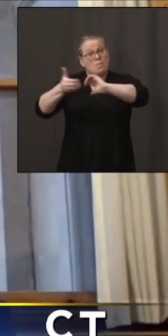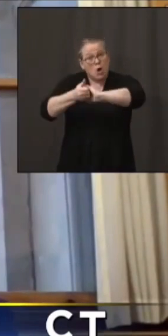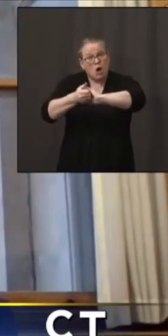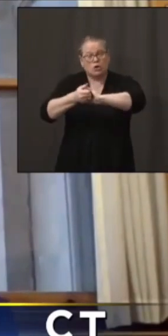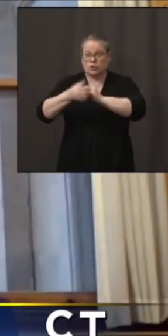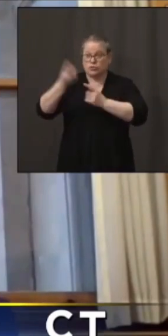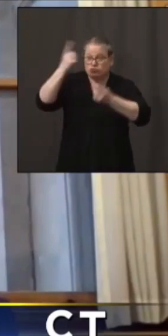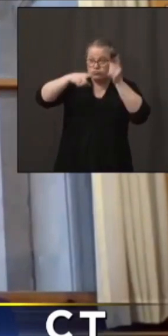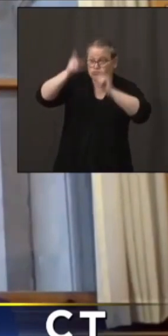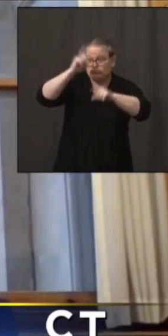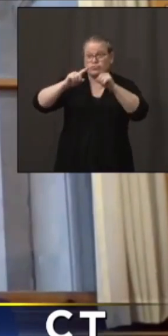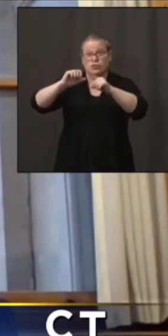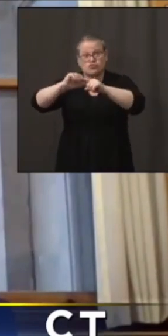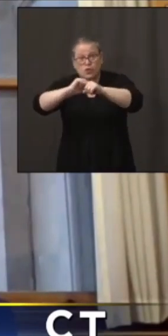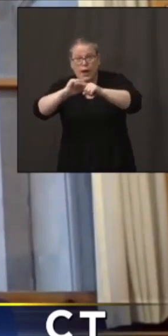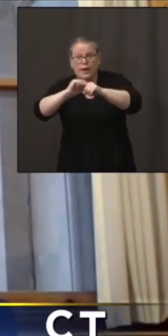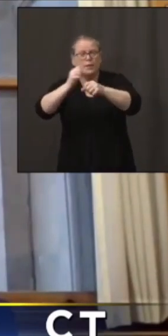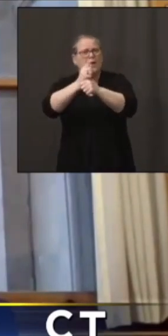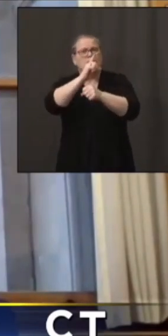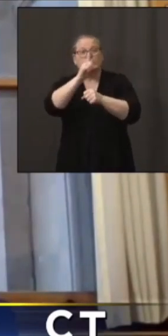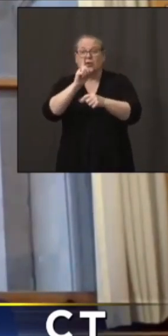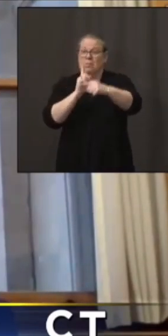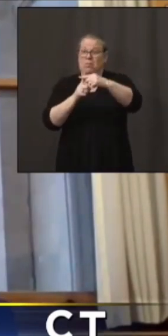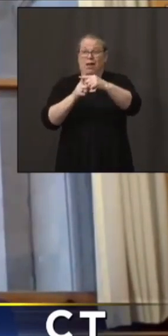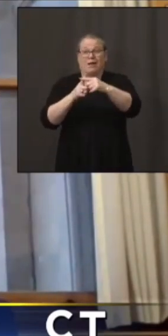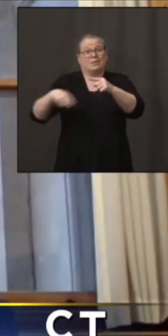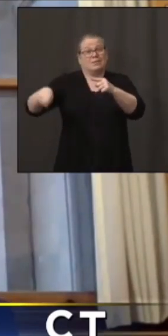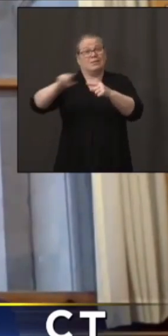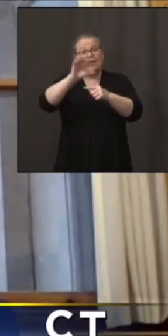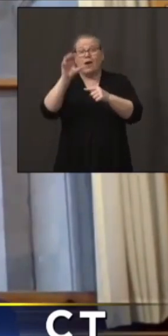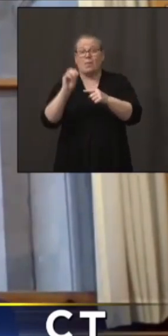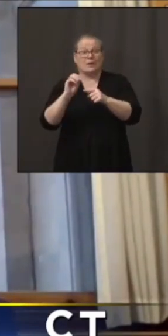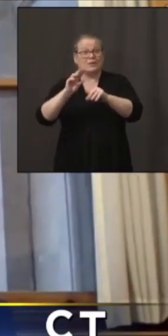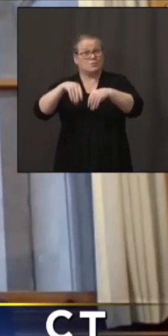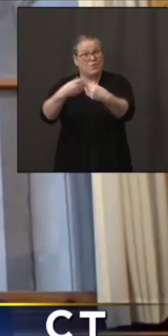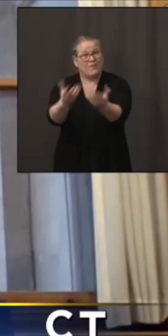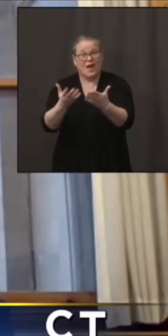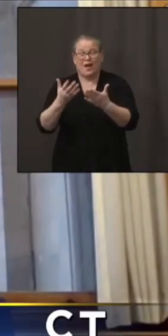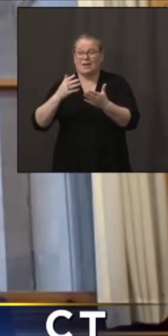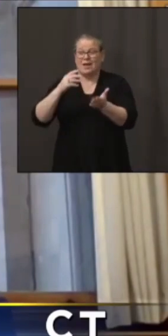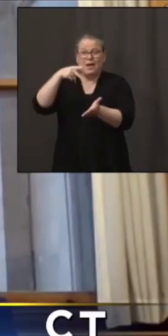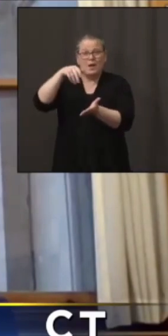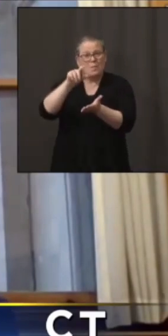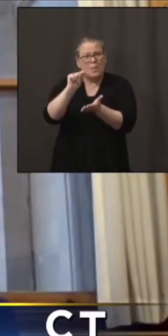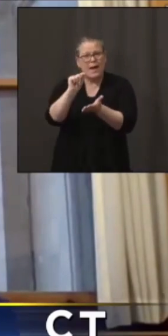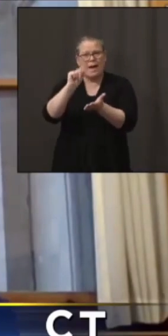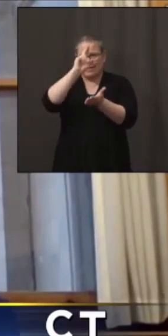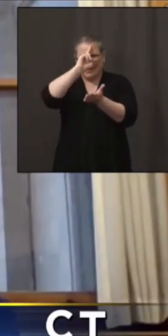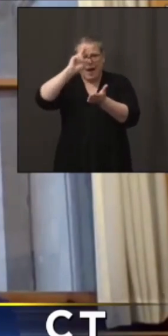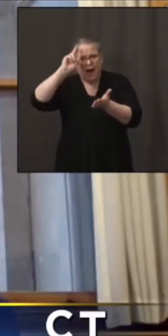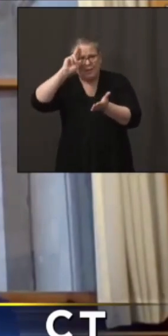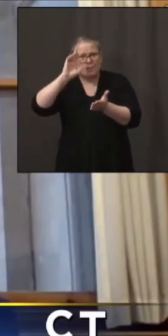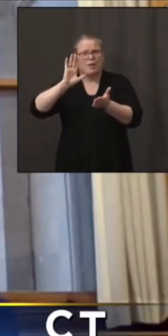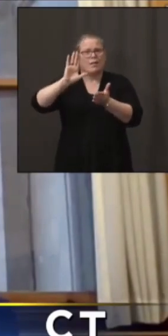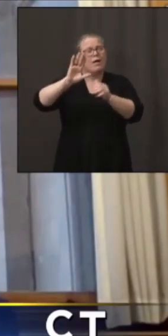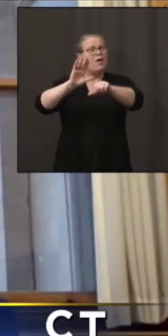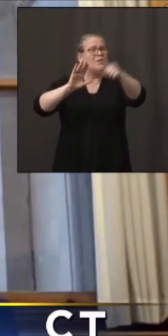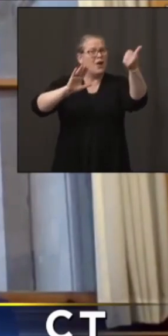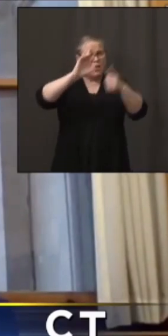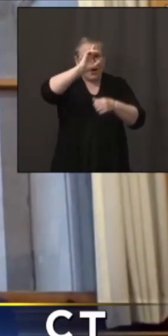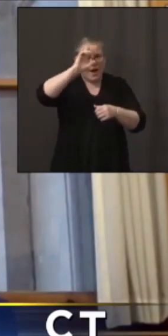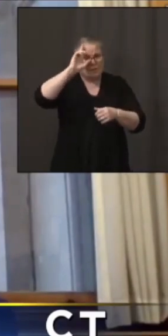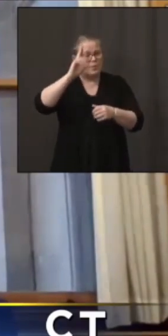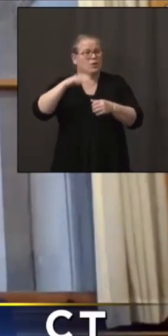training, and the fantastic work of our providers, Pat, his team, his peers, the local health departments, federally qualified